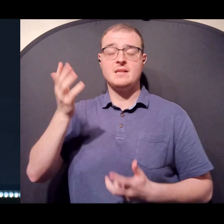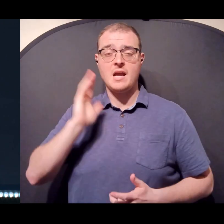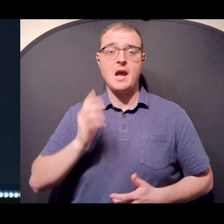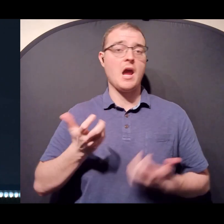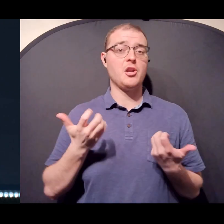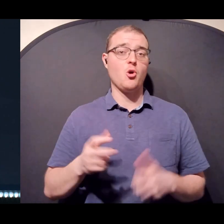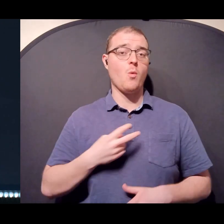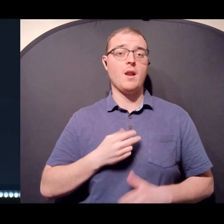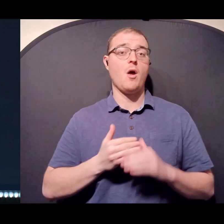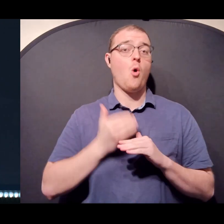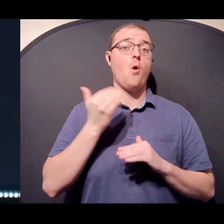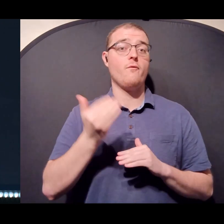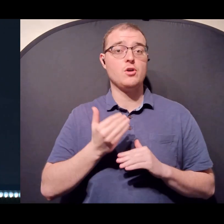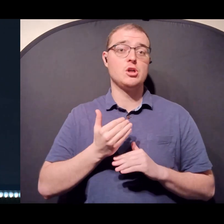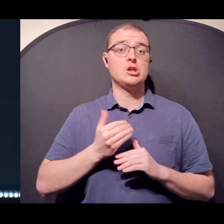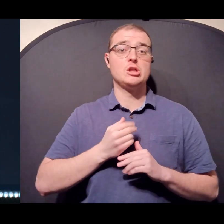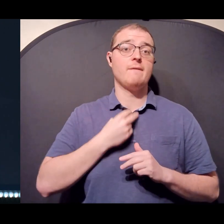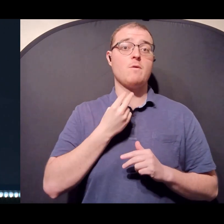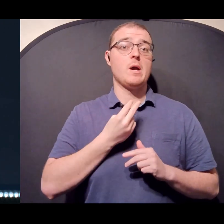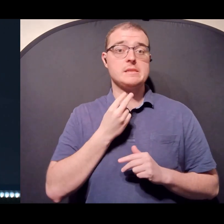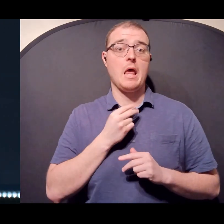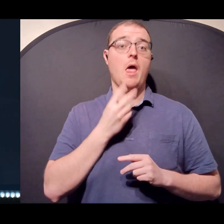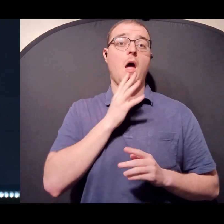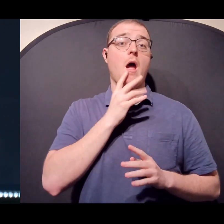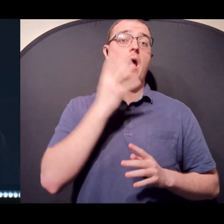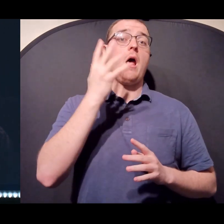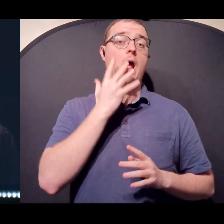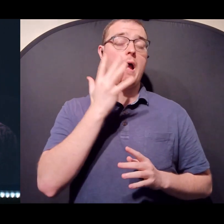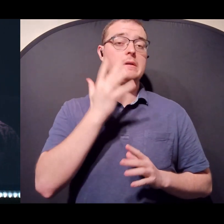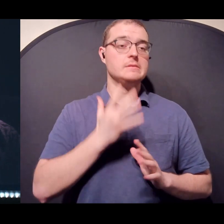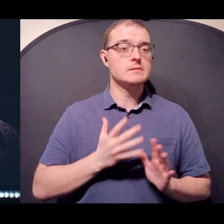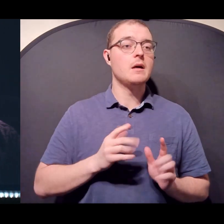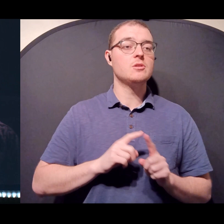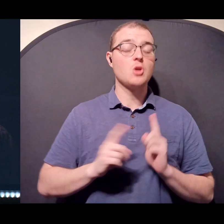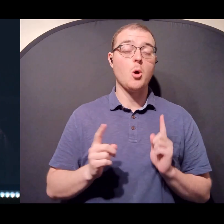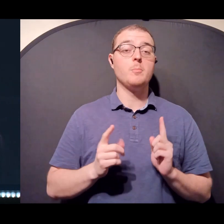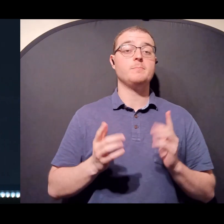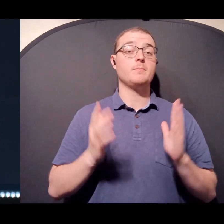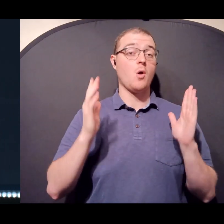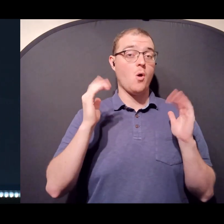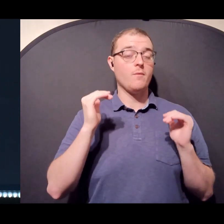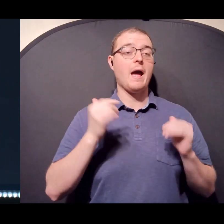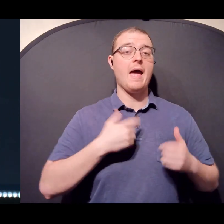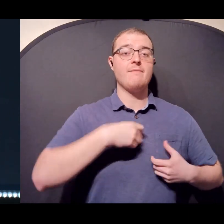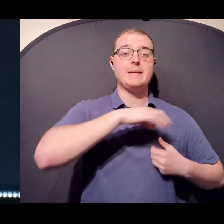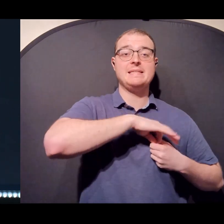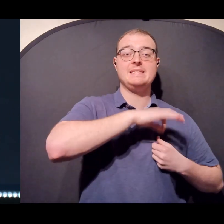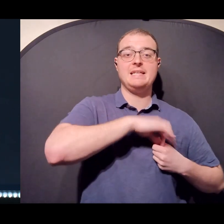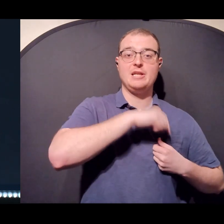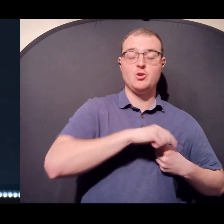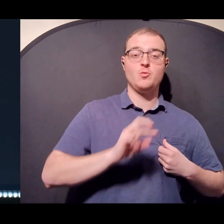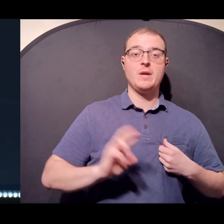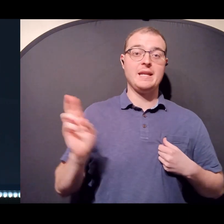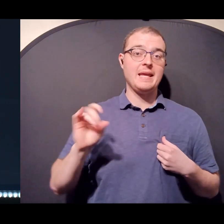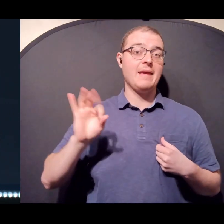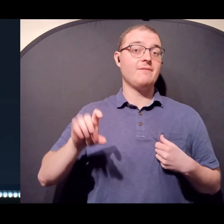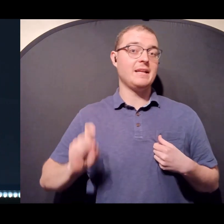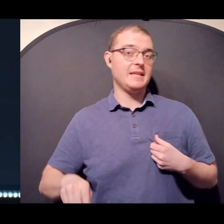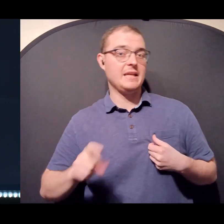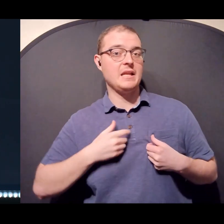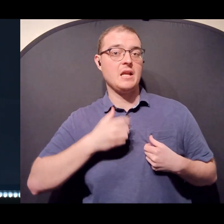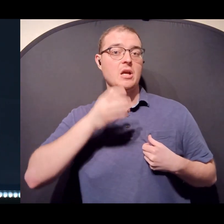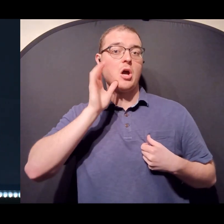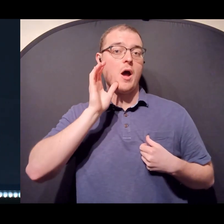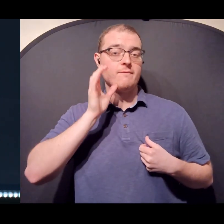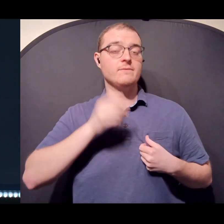today without stretching my voice too far, and I got my special elixir, my tea right here, and if I need it, I'll grab it, but I'll do my best